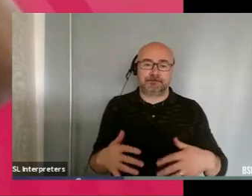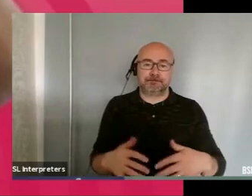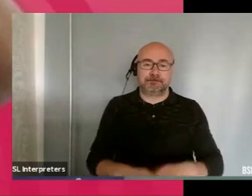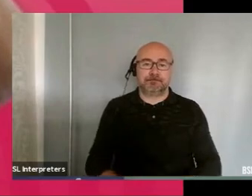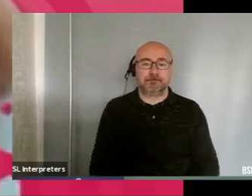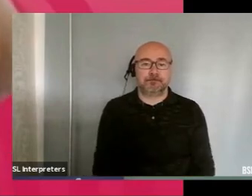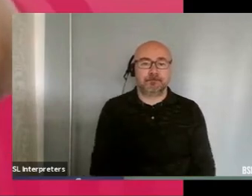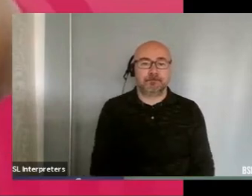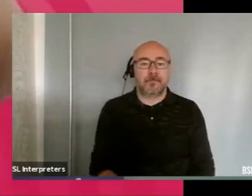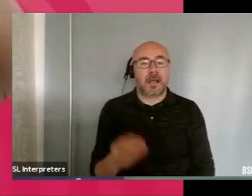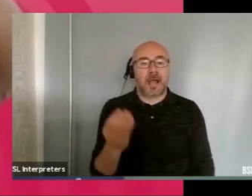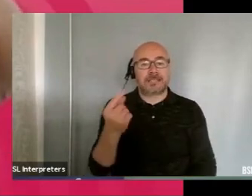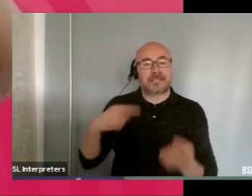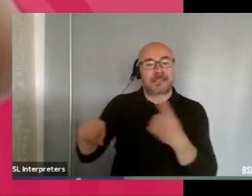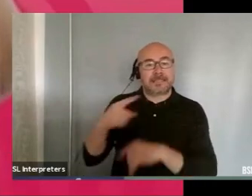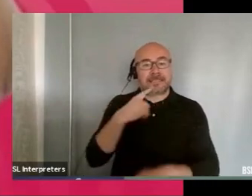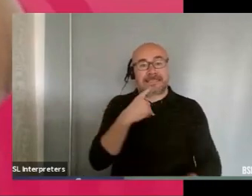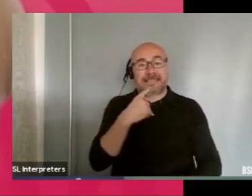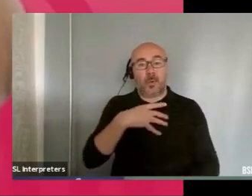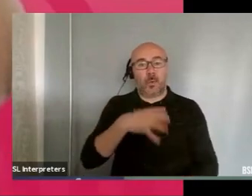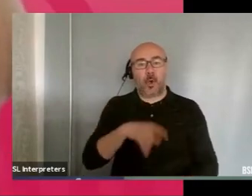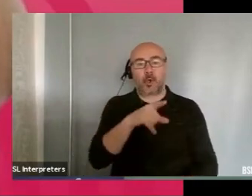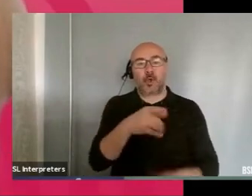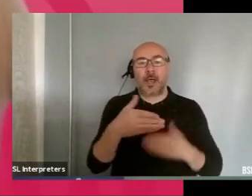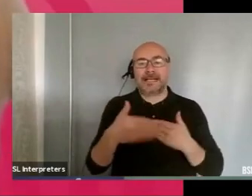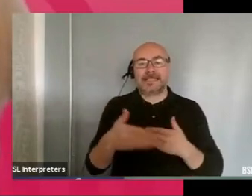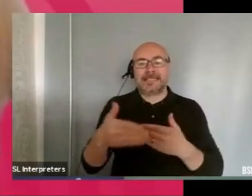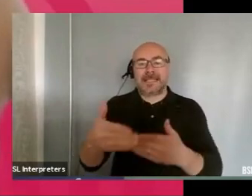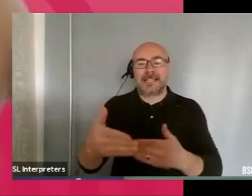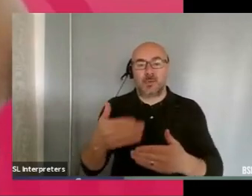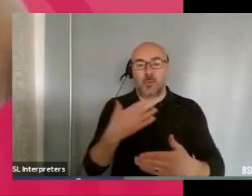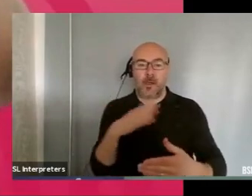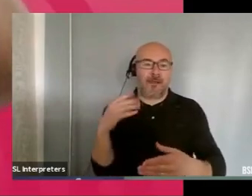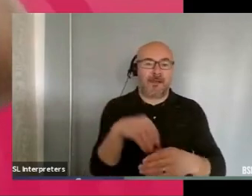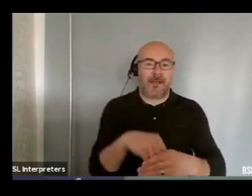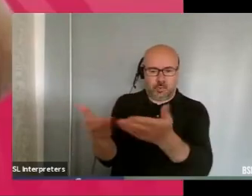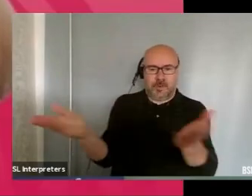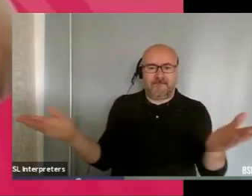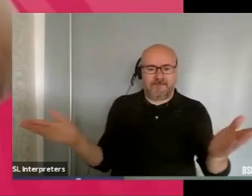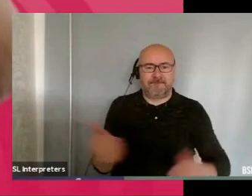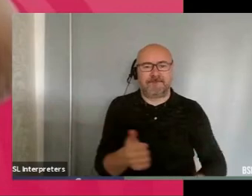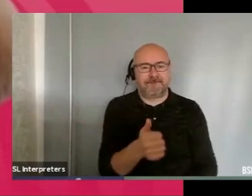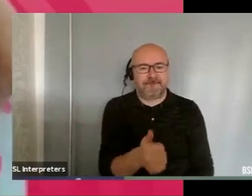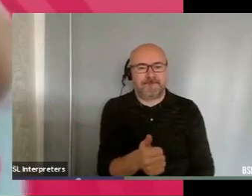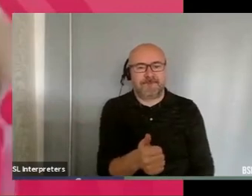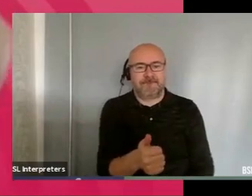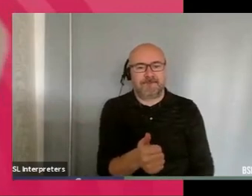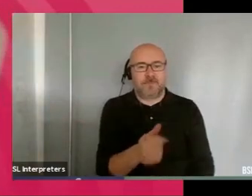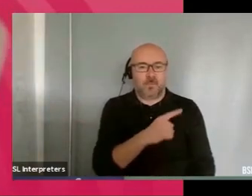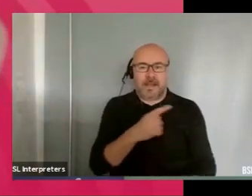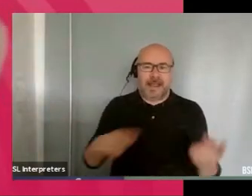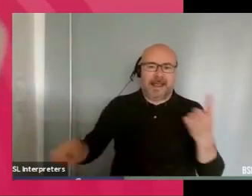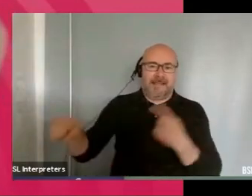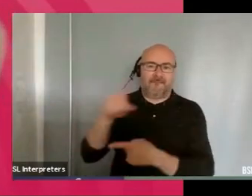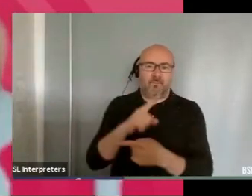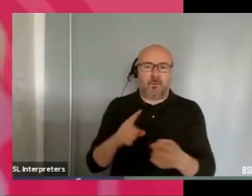some people wanting to join your sessions. I've noticed that. That invite is very welcome. So just generally speaking, everyone's